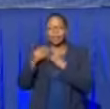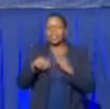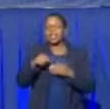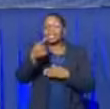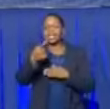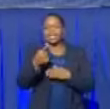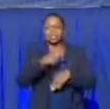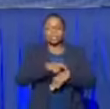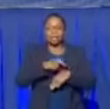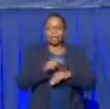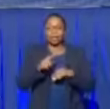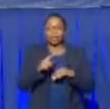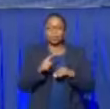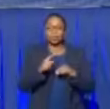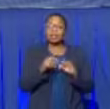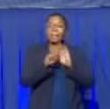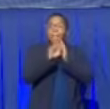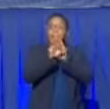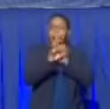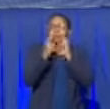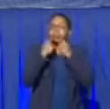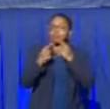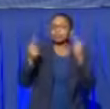to indicate the specific steps